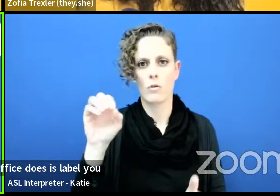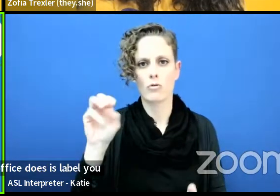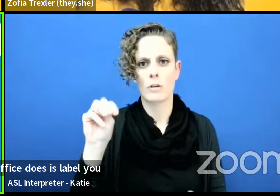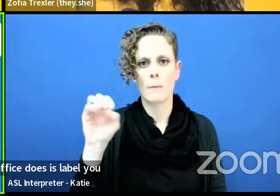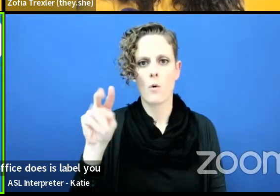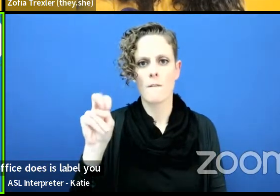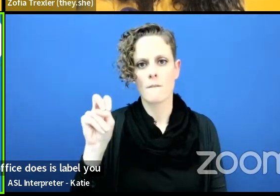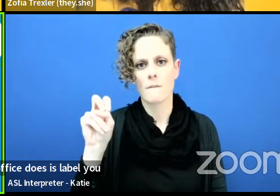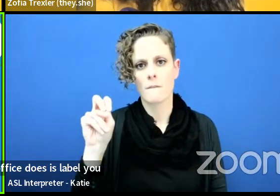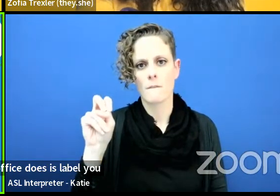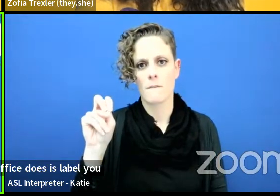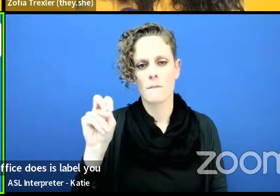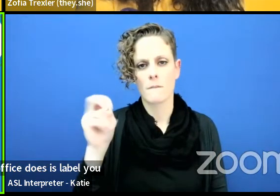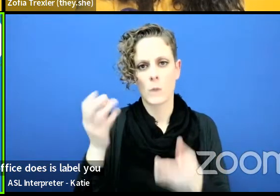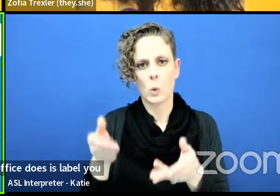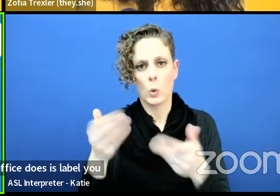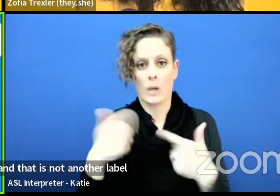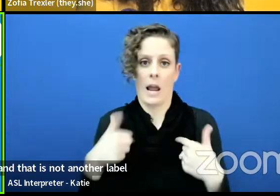needed.